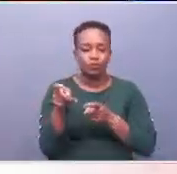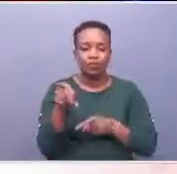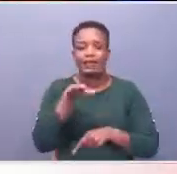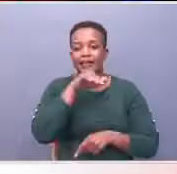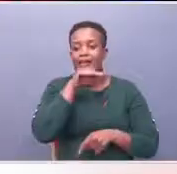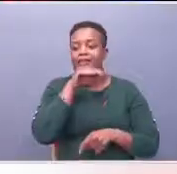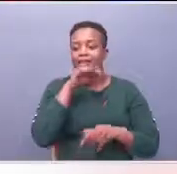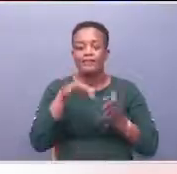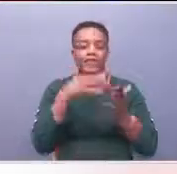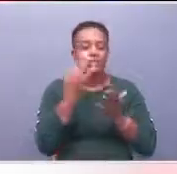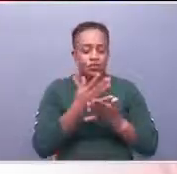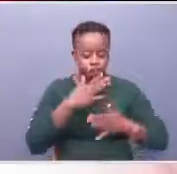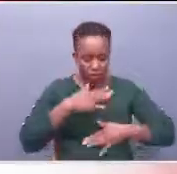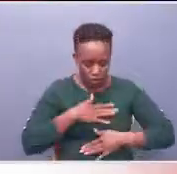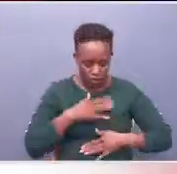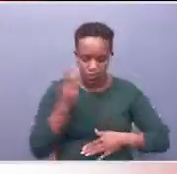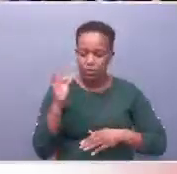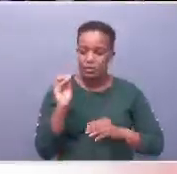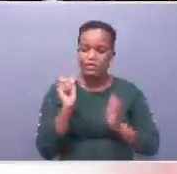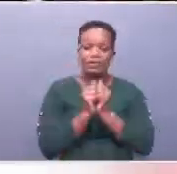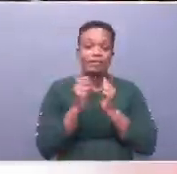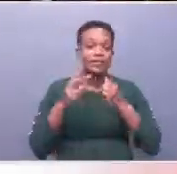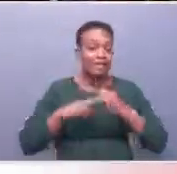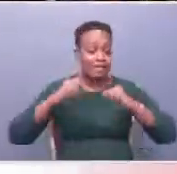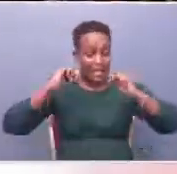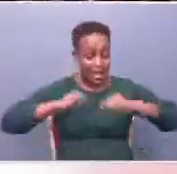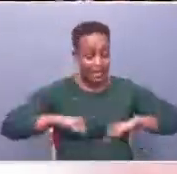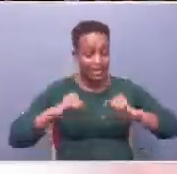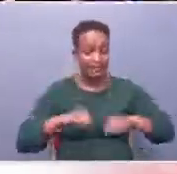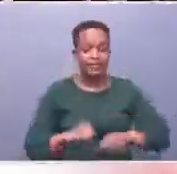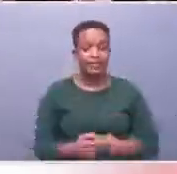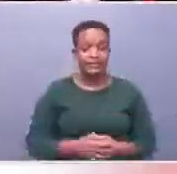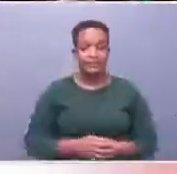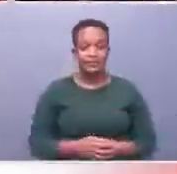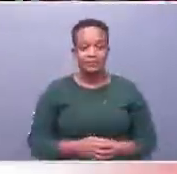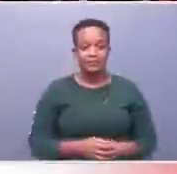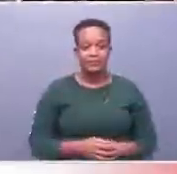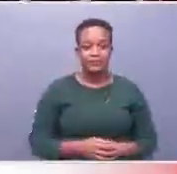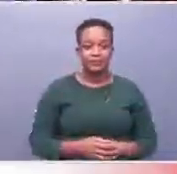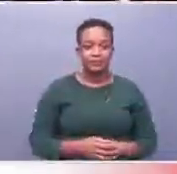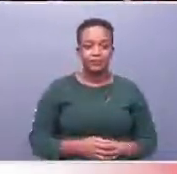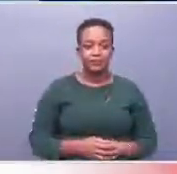2017 agreement. Mike Kagwongo, TV 47.